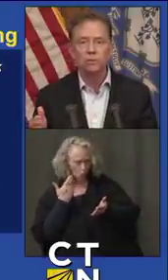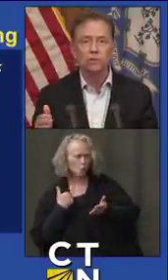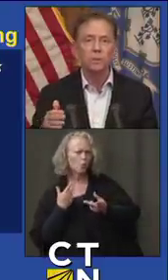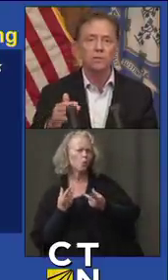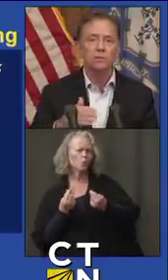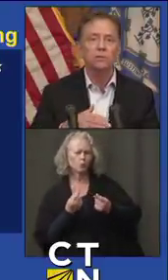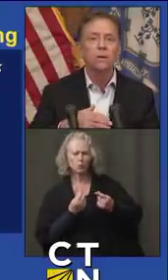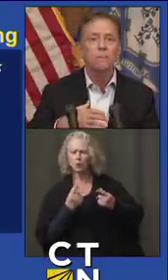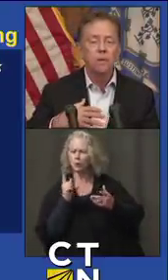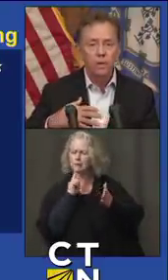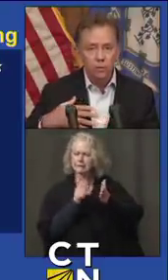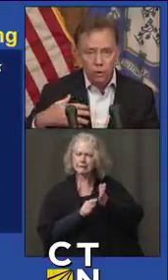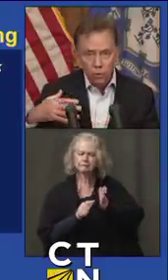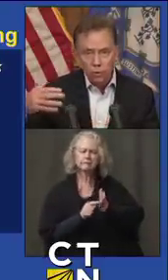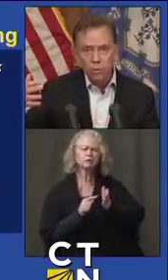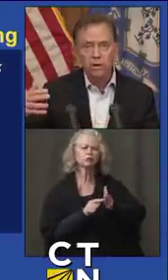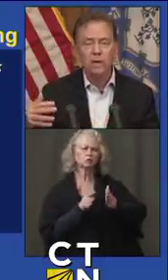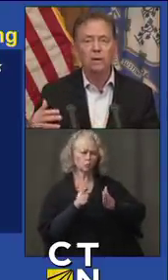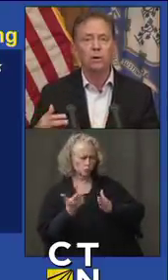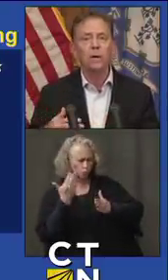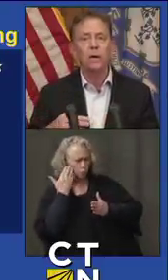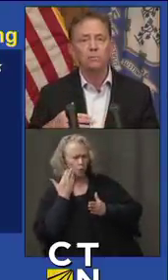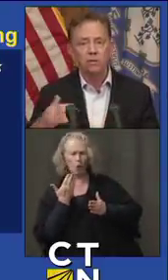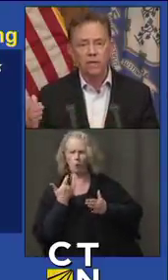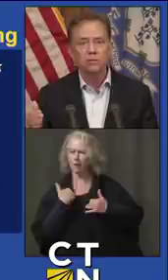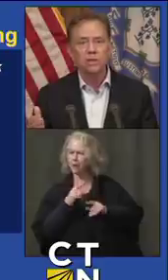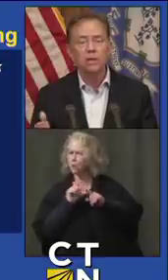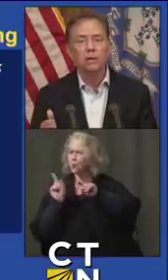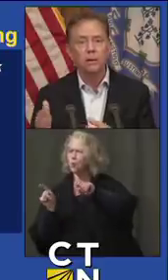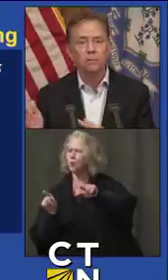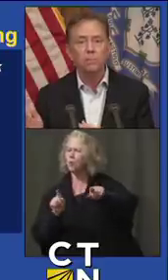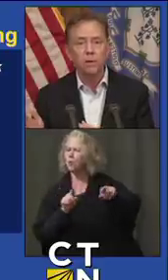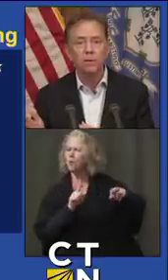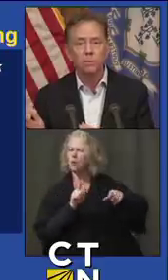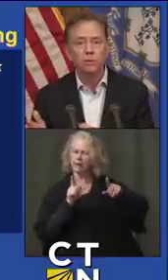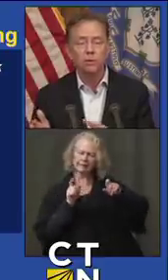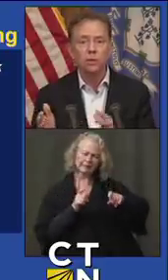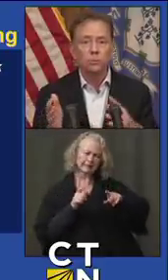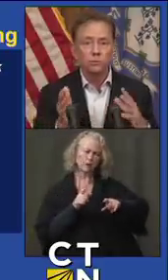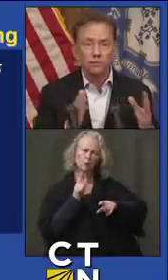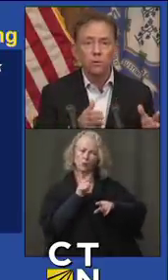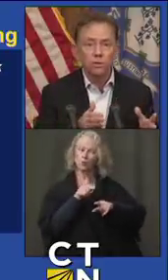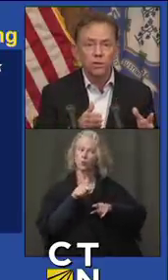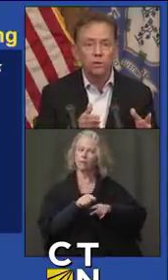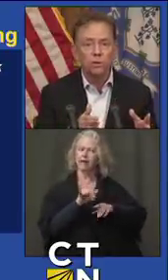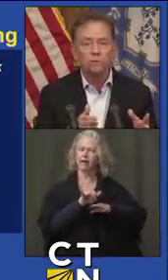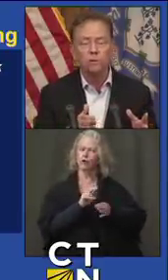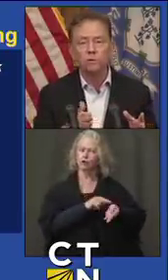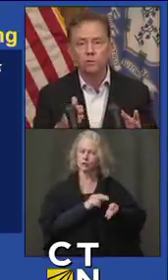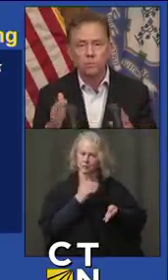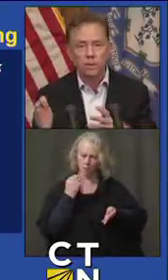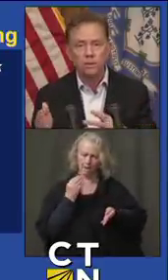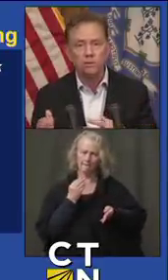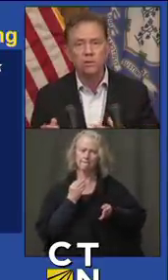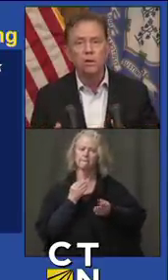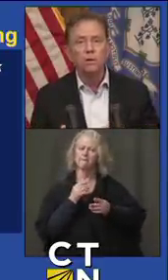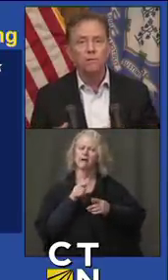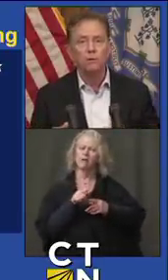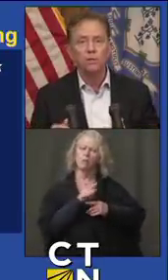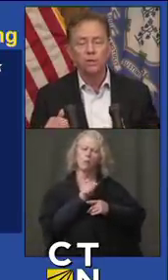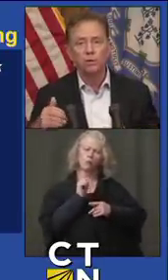physical inspections. You know that we are now going out and testing everybody at the nursing homes, focusing on the first